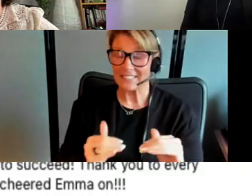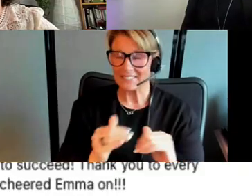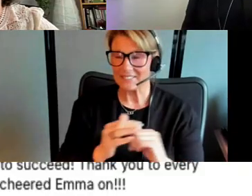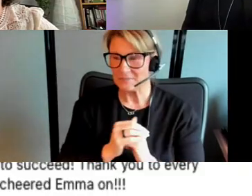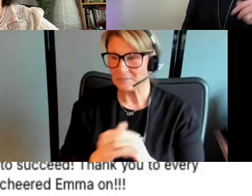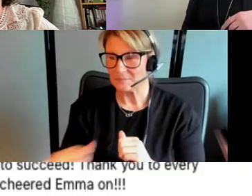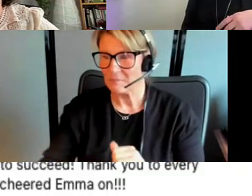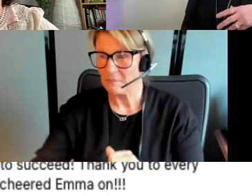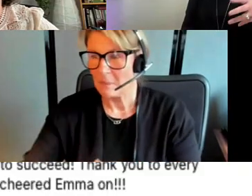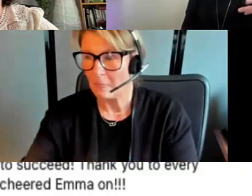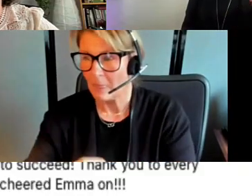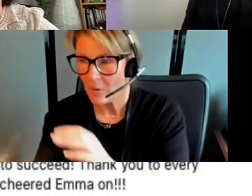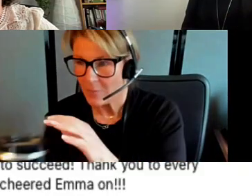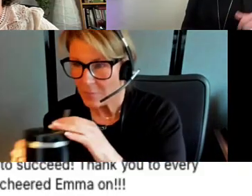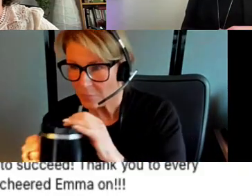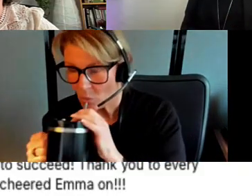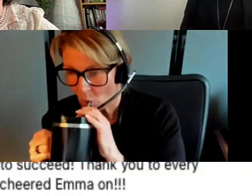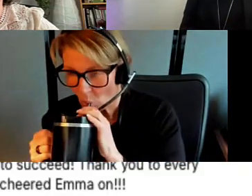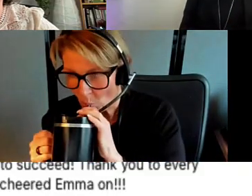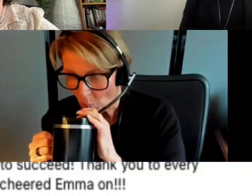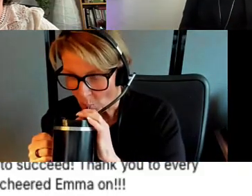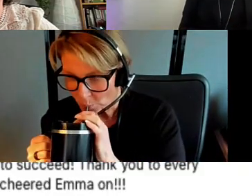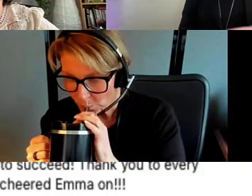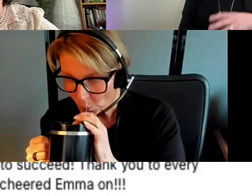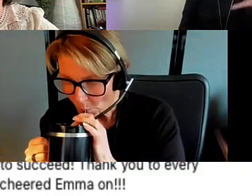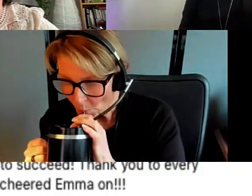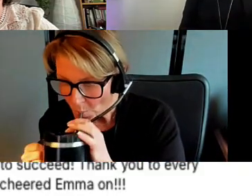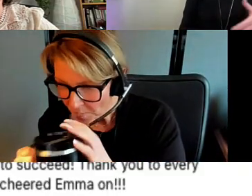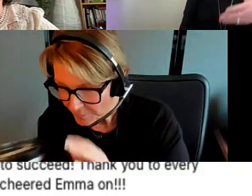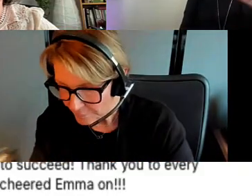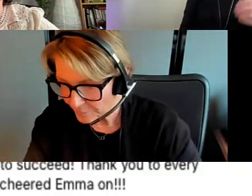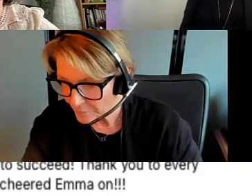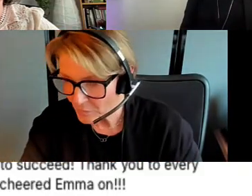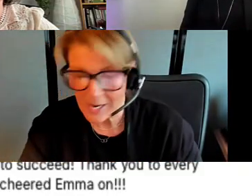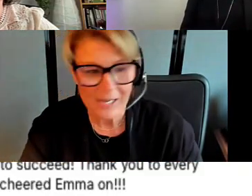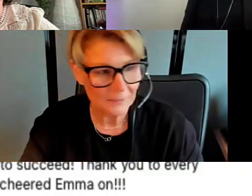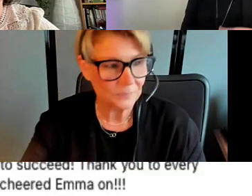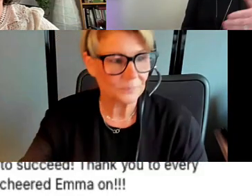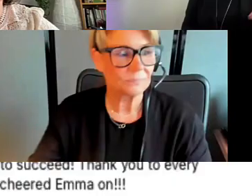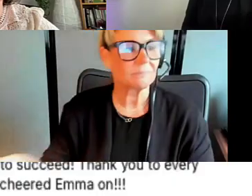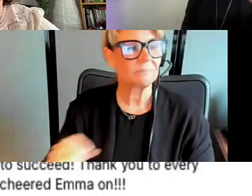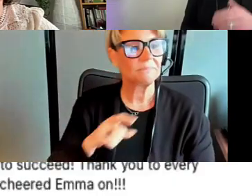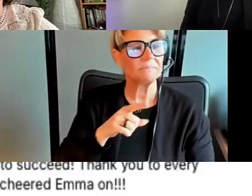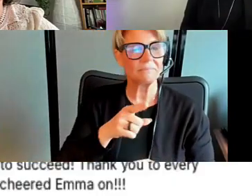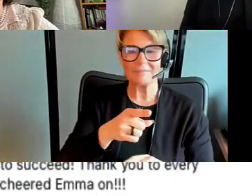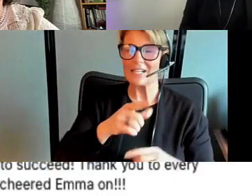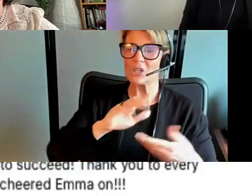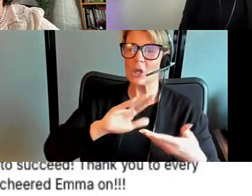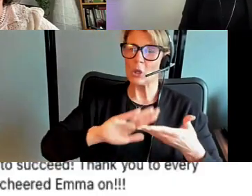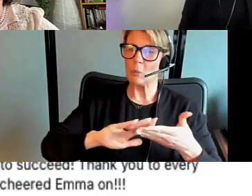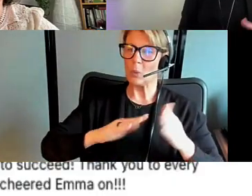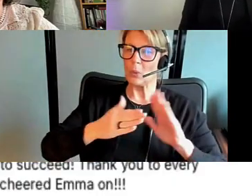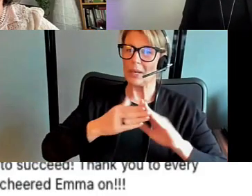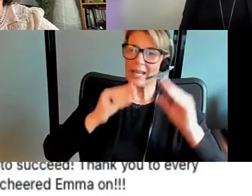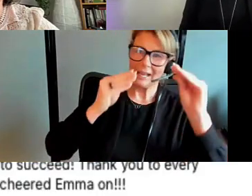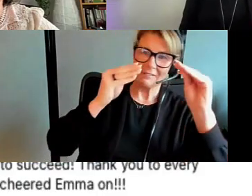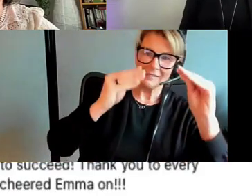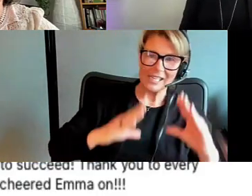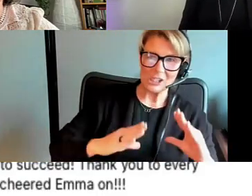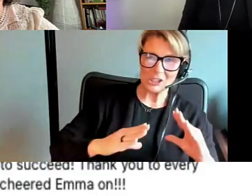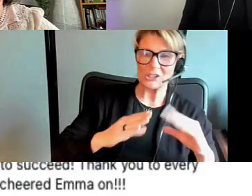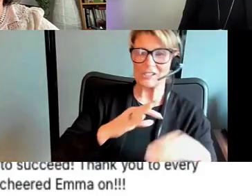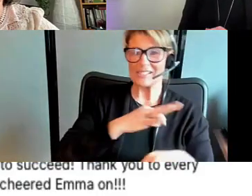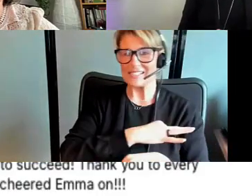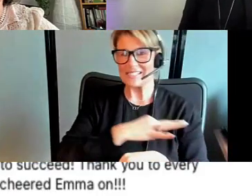So this one here, again, you have a whole you have a whole community of educators celebrating a student's graduation. Make it